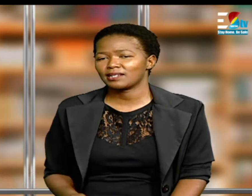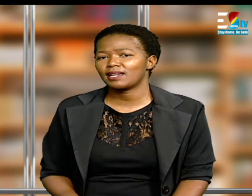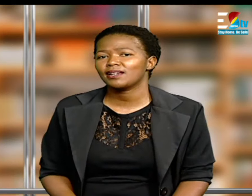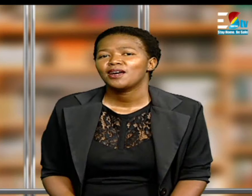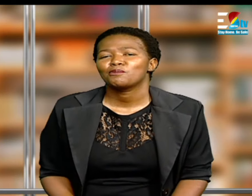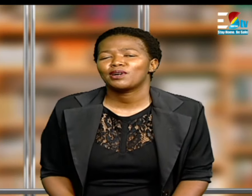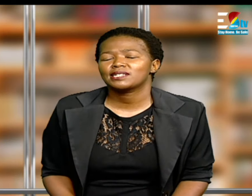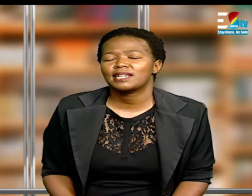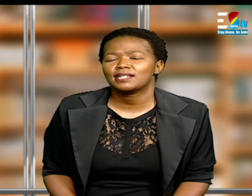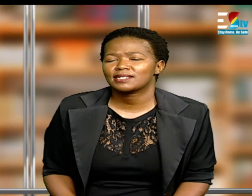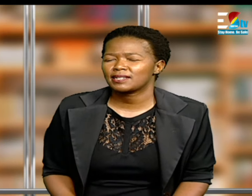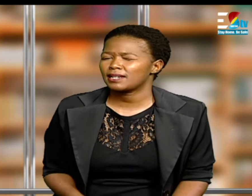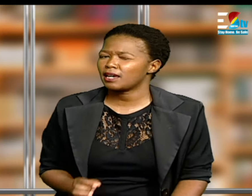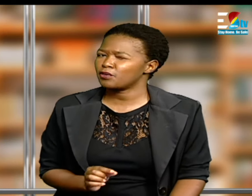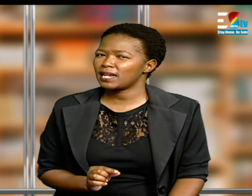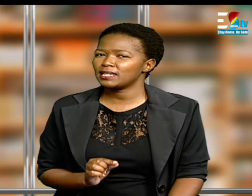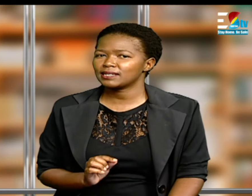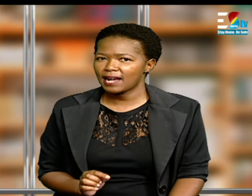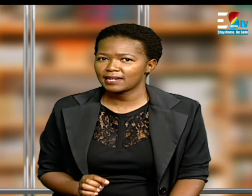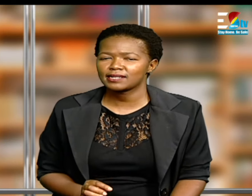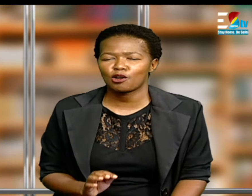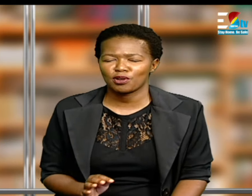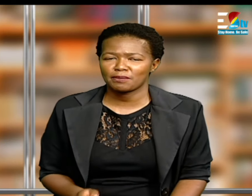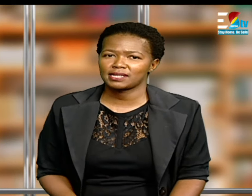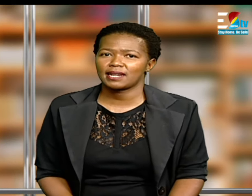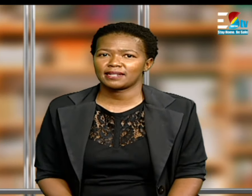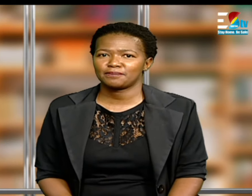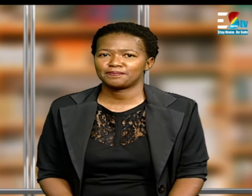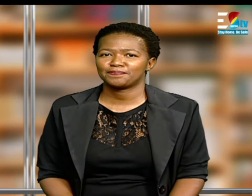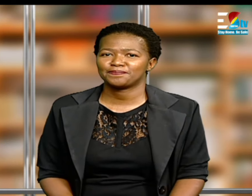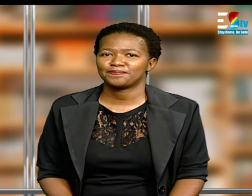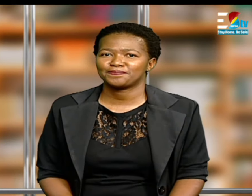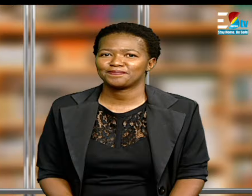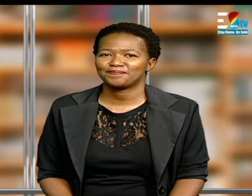phazamisa kancane. Mbukele sicela nje kuthatha likhefu lelincane sidawubuya masinyanya.